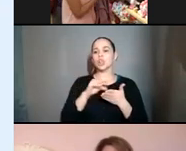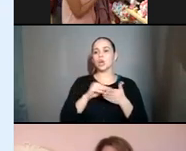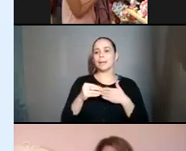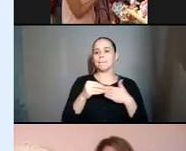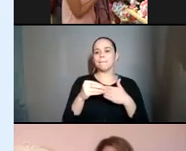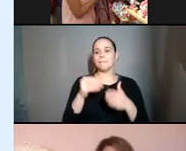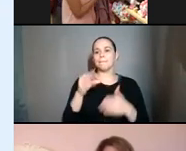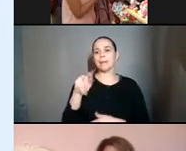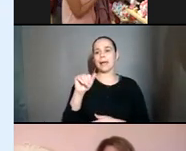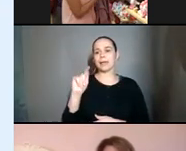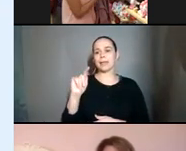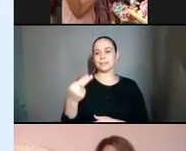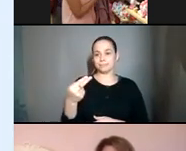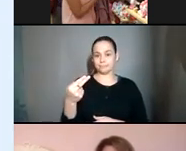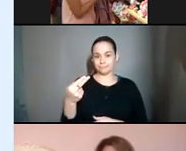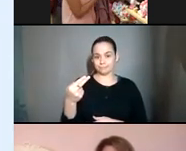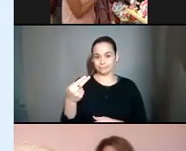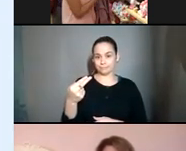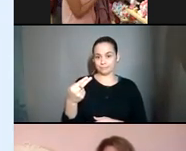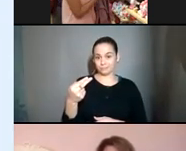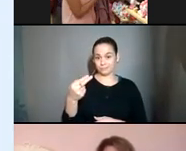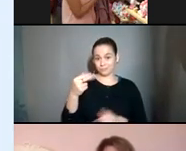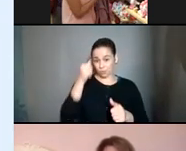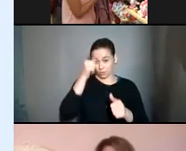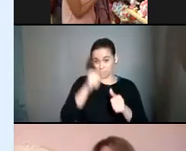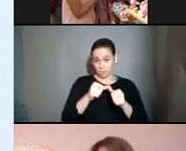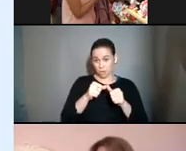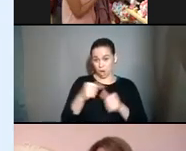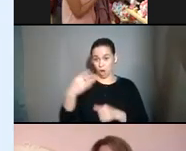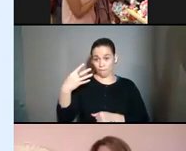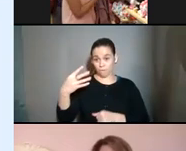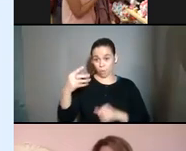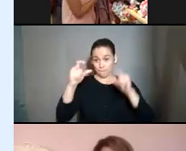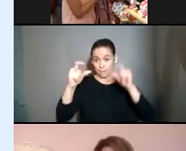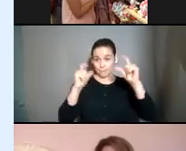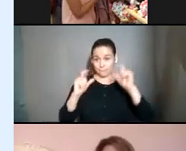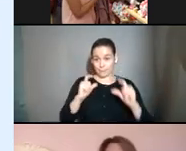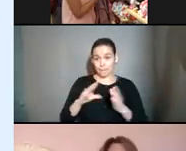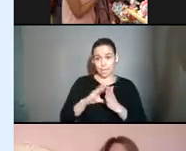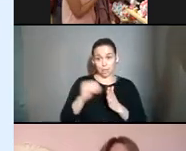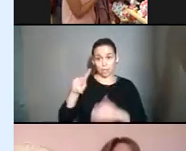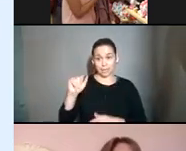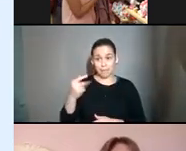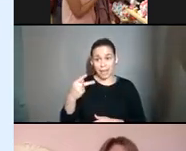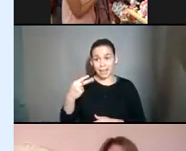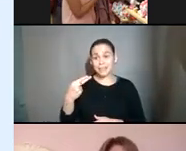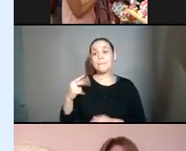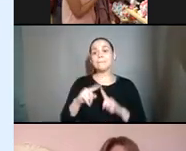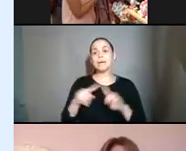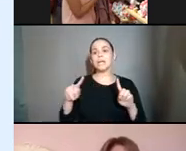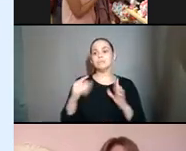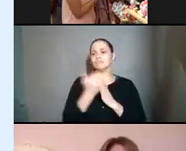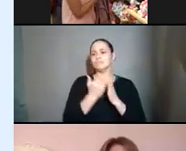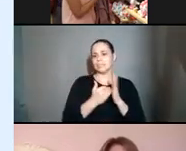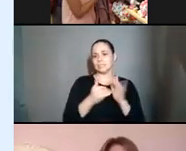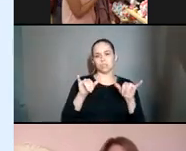the learning path, and remember all 4 of these are a learning path, but the lessons will be the same. It's only the theme that